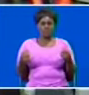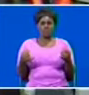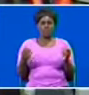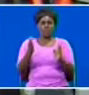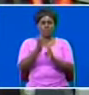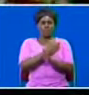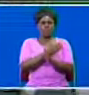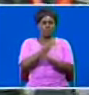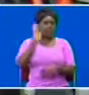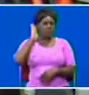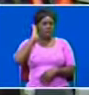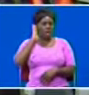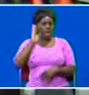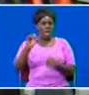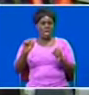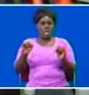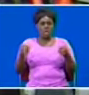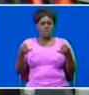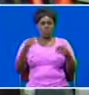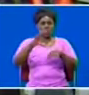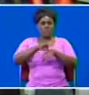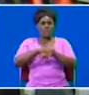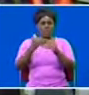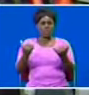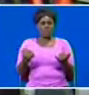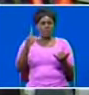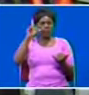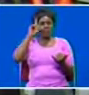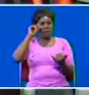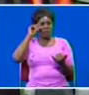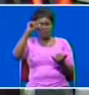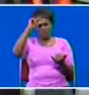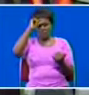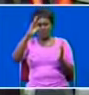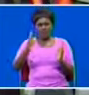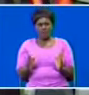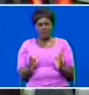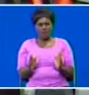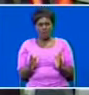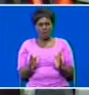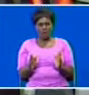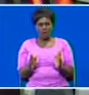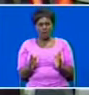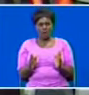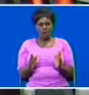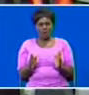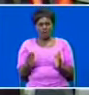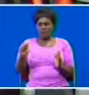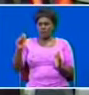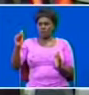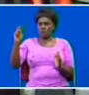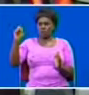Before that, I understand that we have some breaking news, and the Mombasa gubernatorial candidate Chitavi Antony